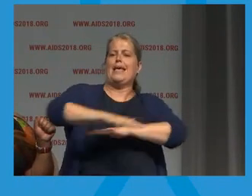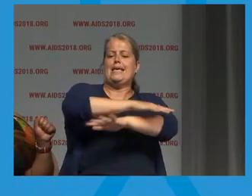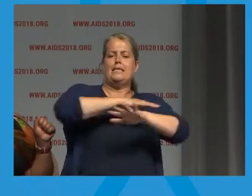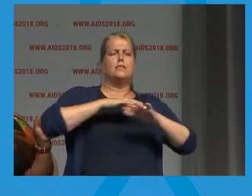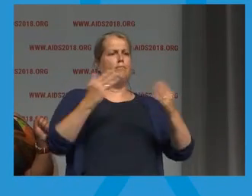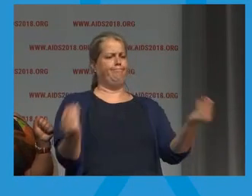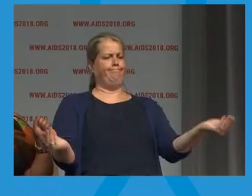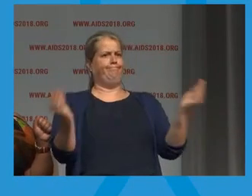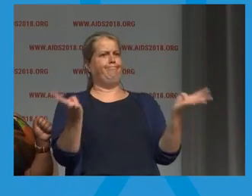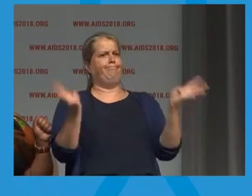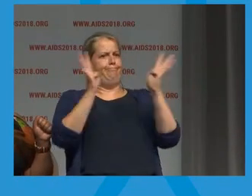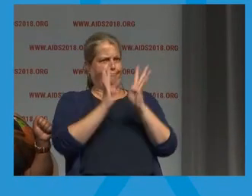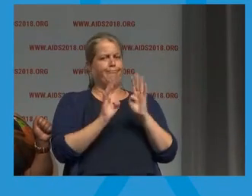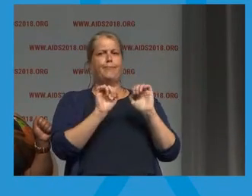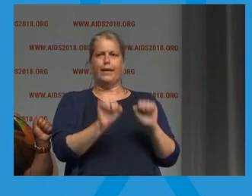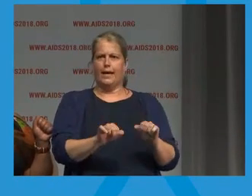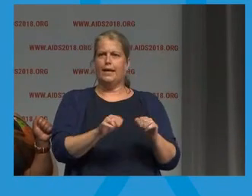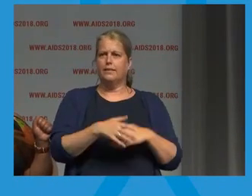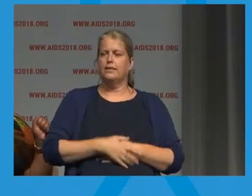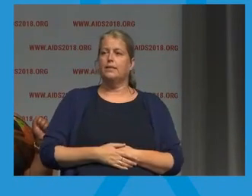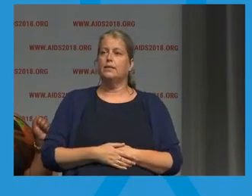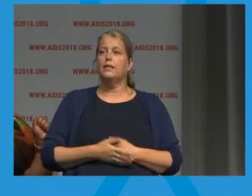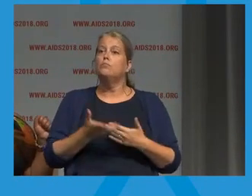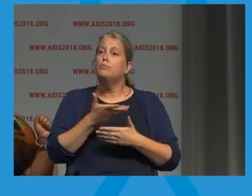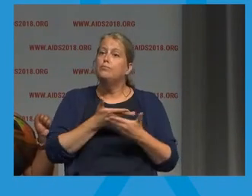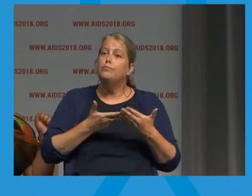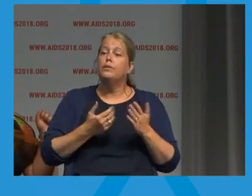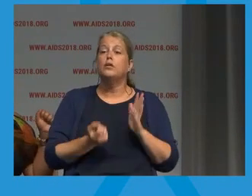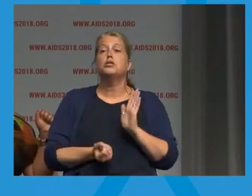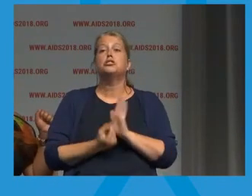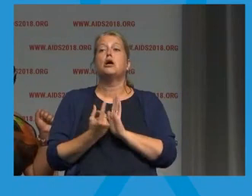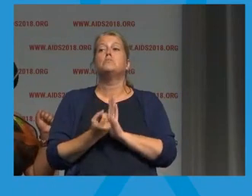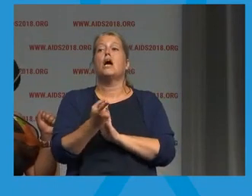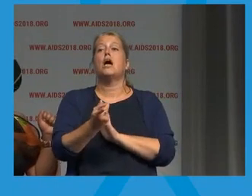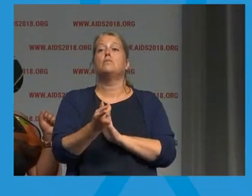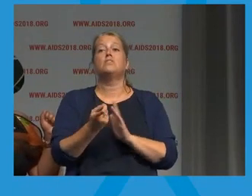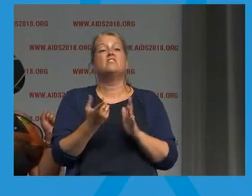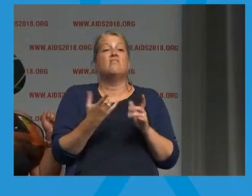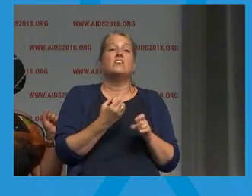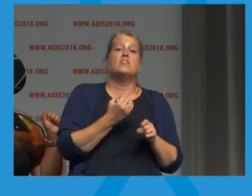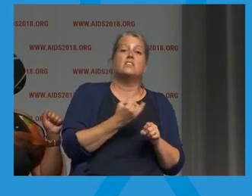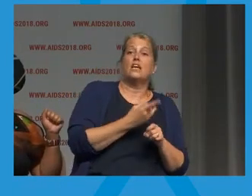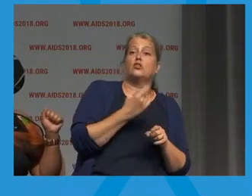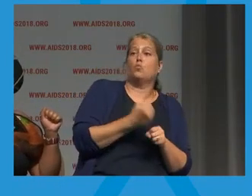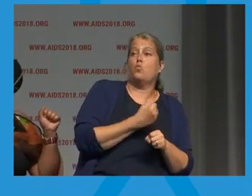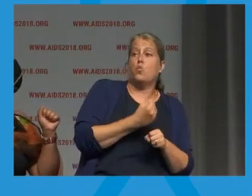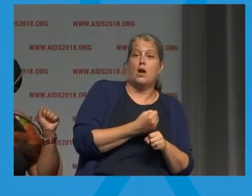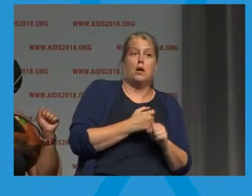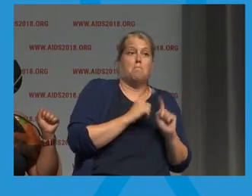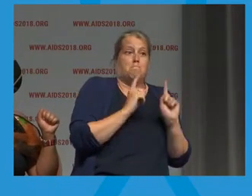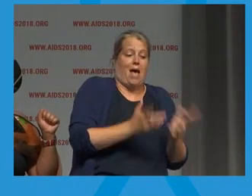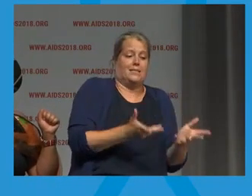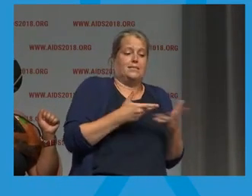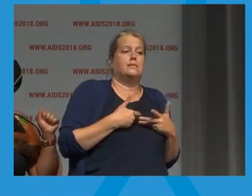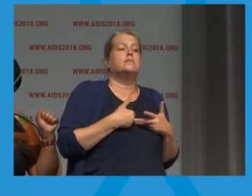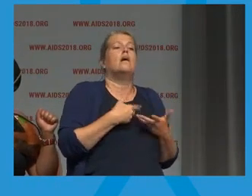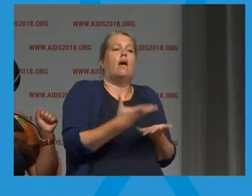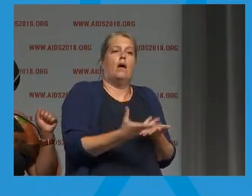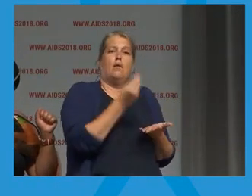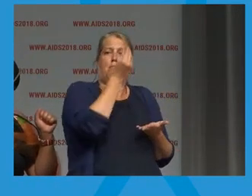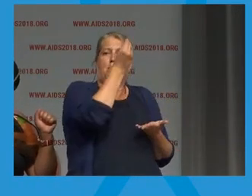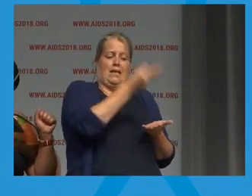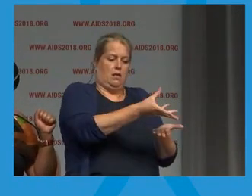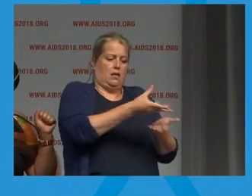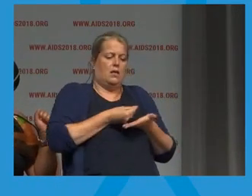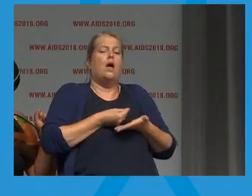capacitated. Sometimes we have to do sex work just to have enough money to pay our own bus